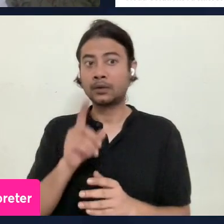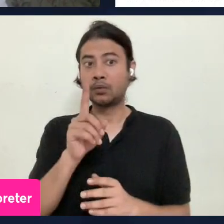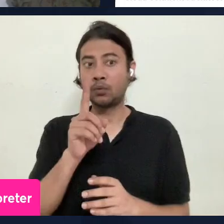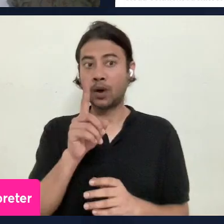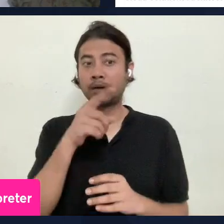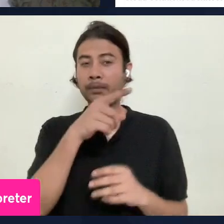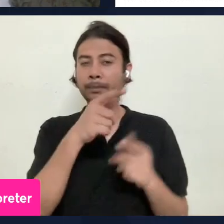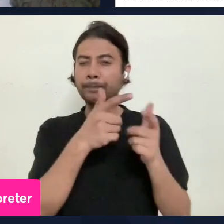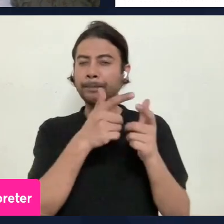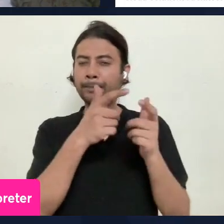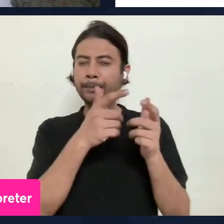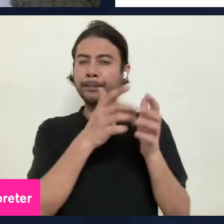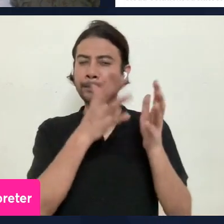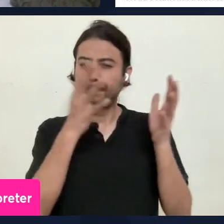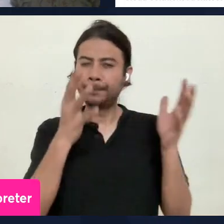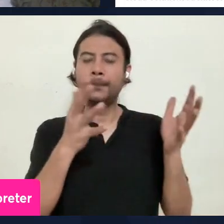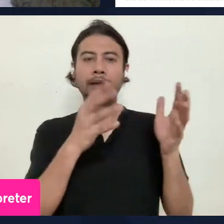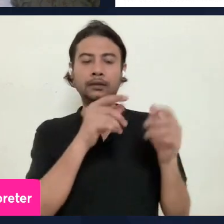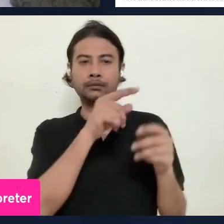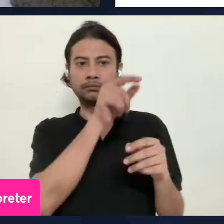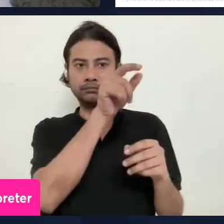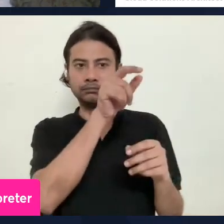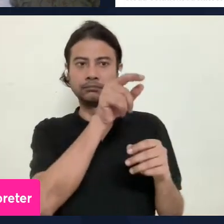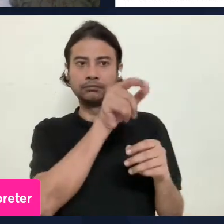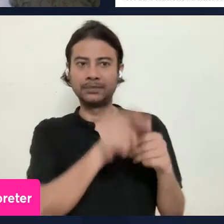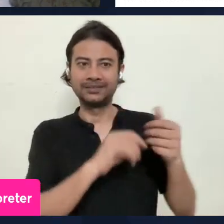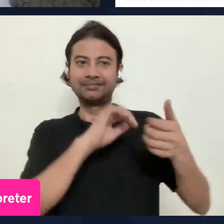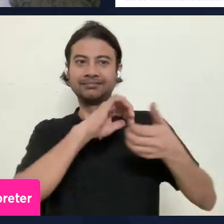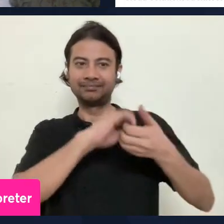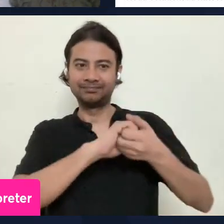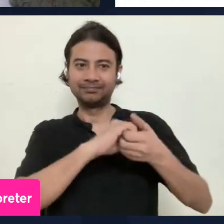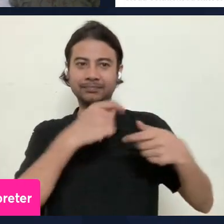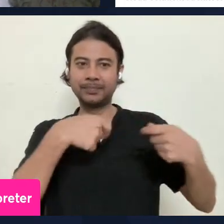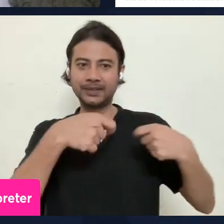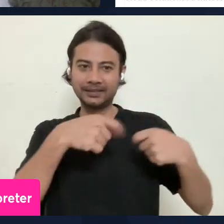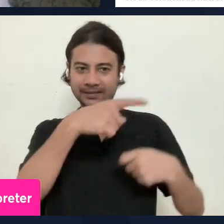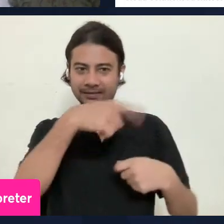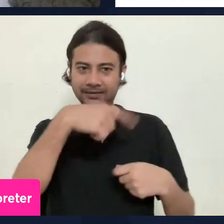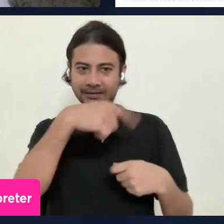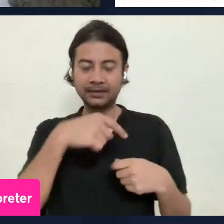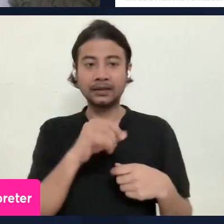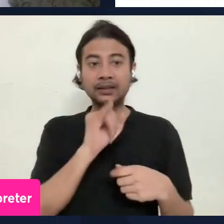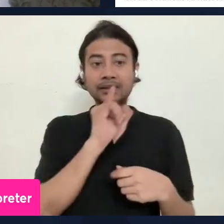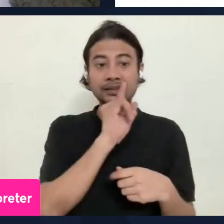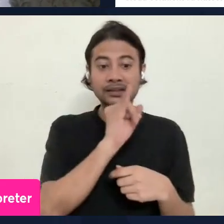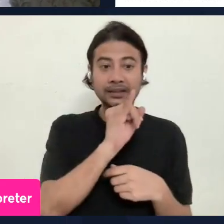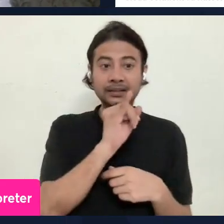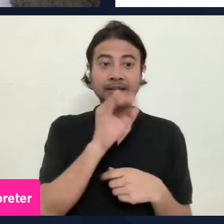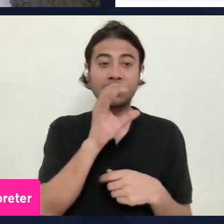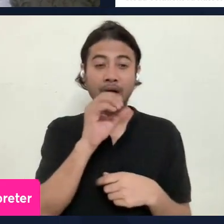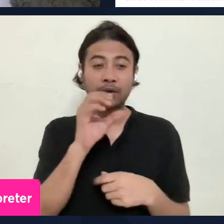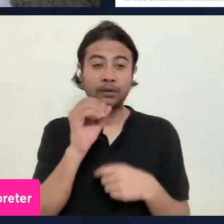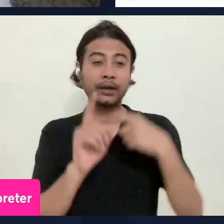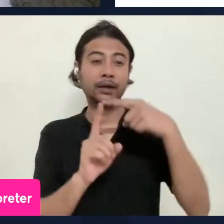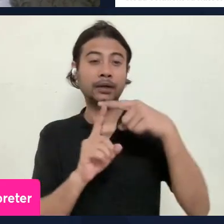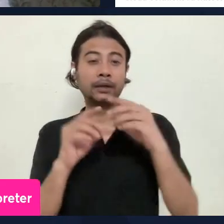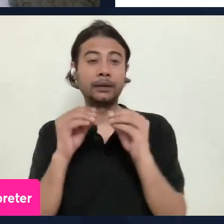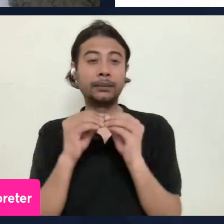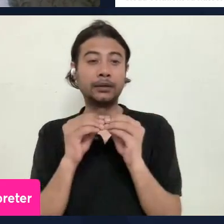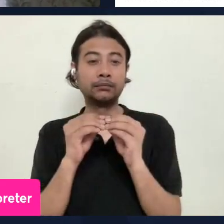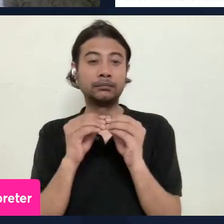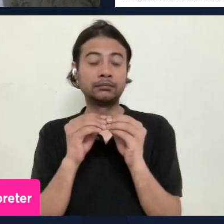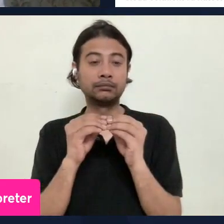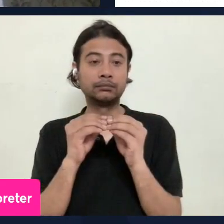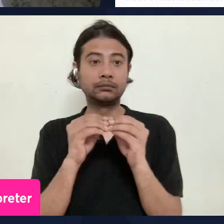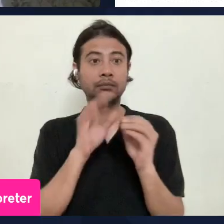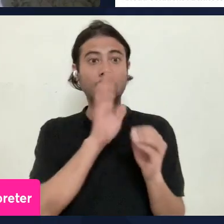customer, which had, I think, around about 600 terabytes of data they needed to move out of the data center. And